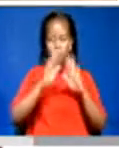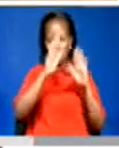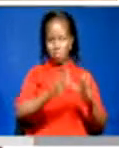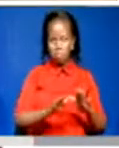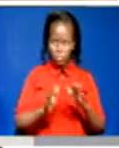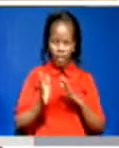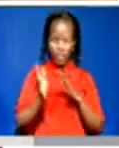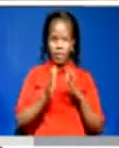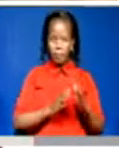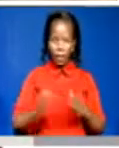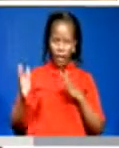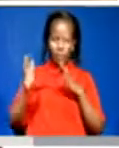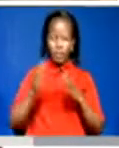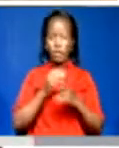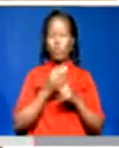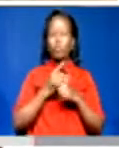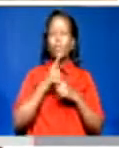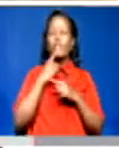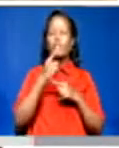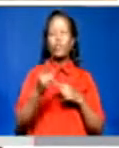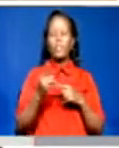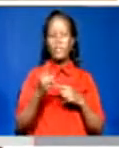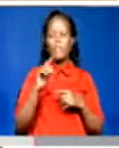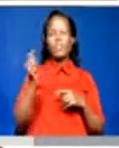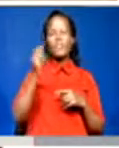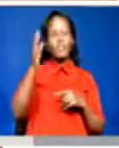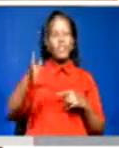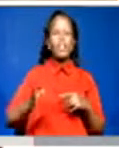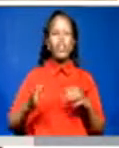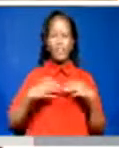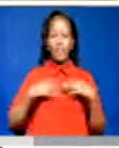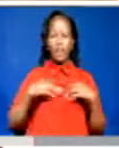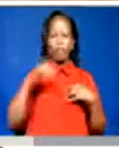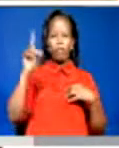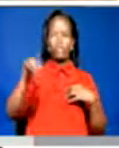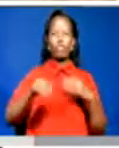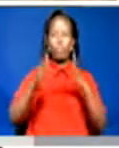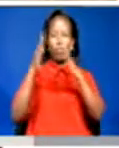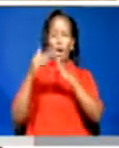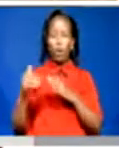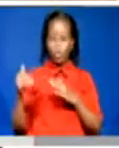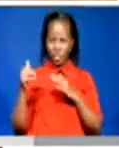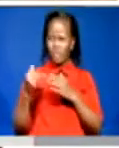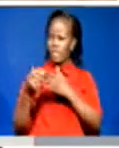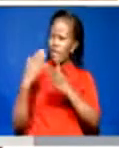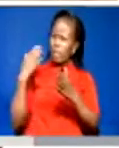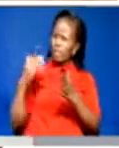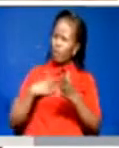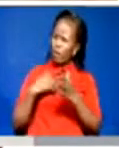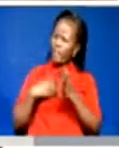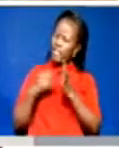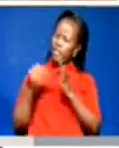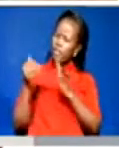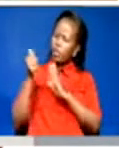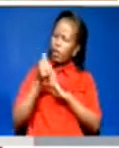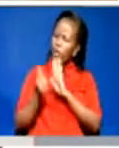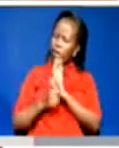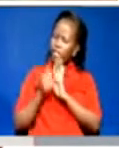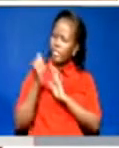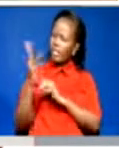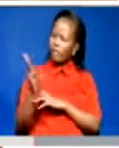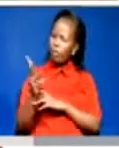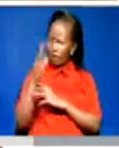get affordable housing. And we had affordable housing in the Big Four agenda, but it met a lot of challenges. How can